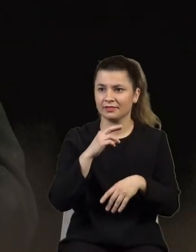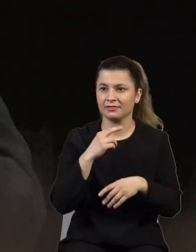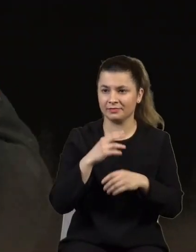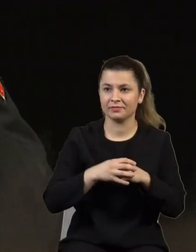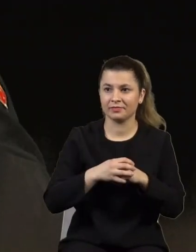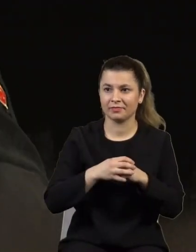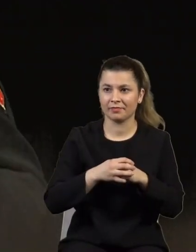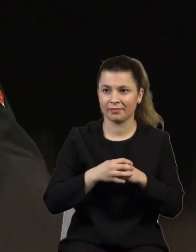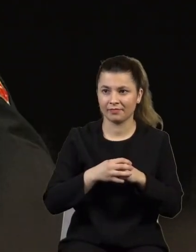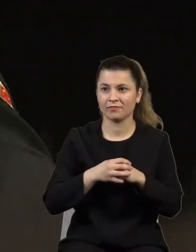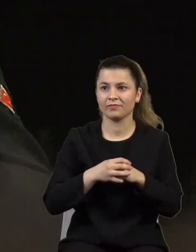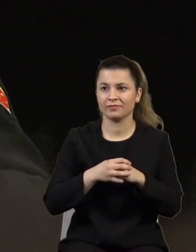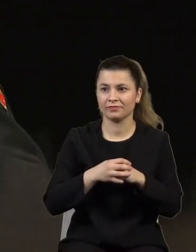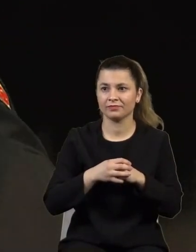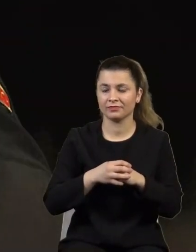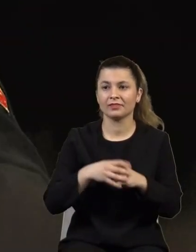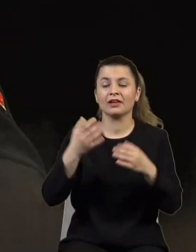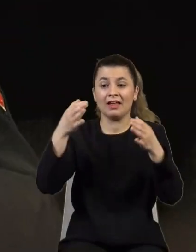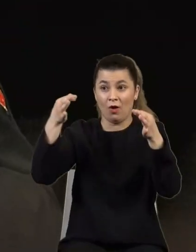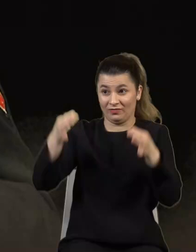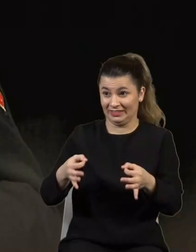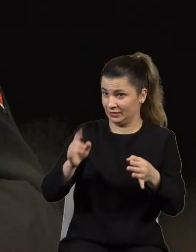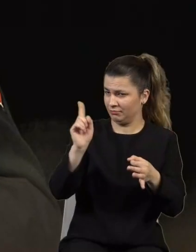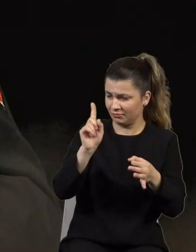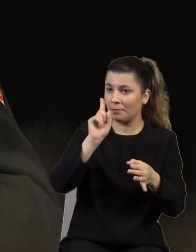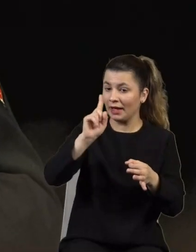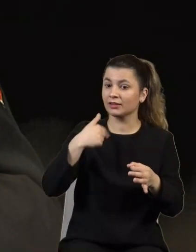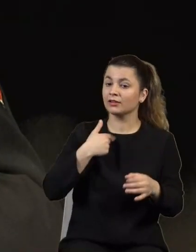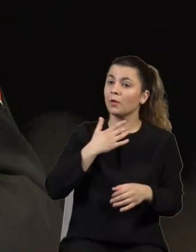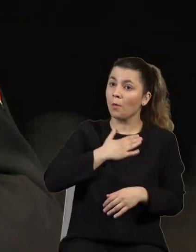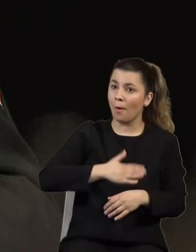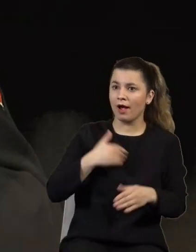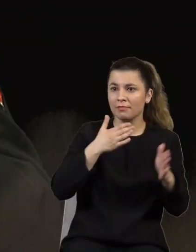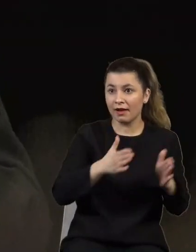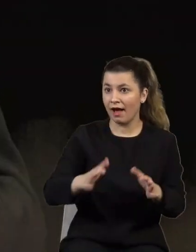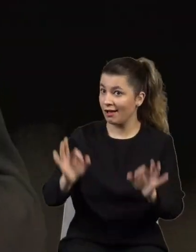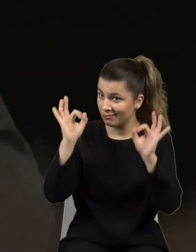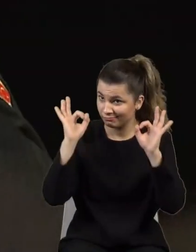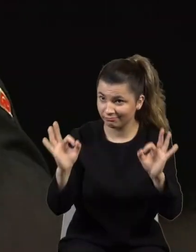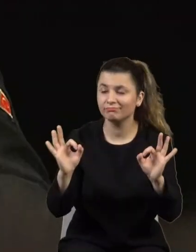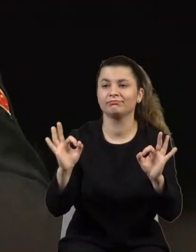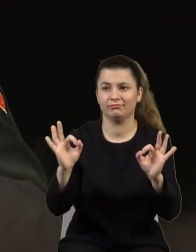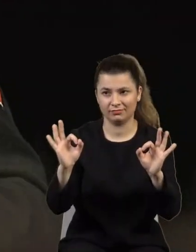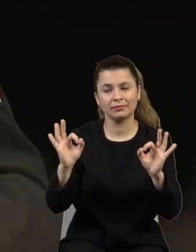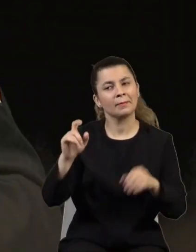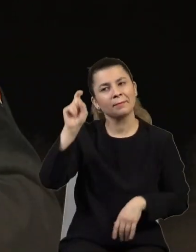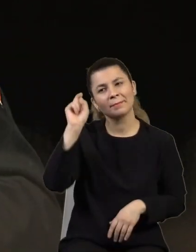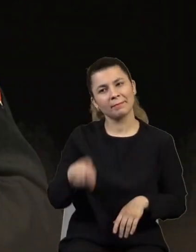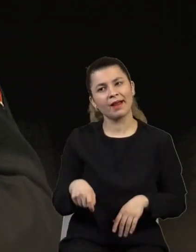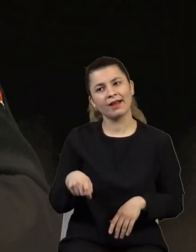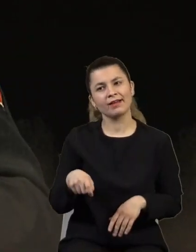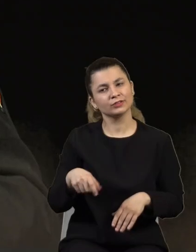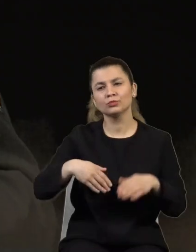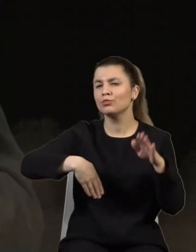prepared, a kind of some amount of flexibility for the military is needed also in